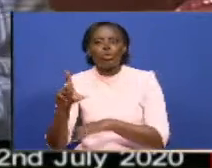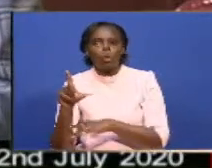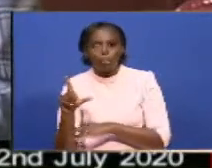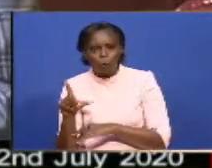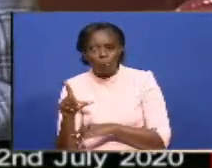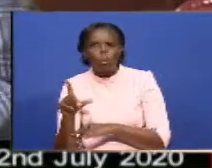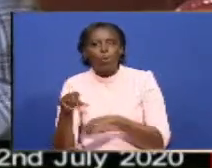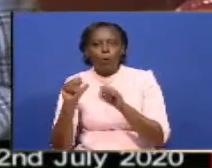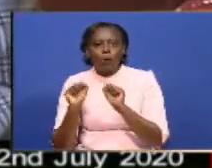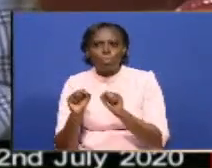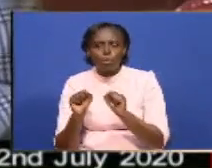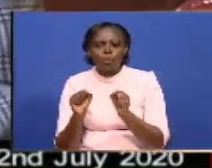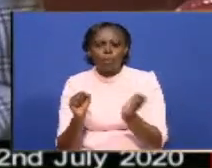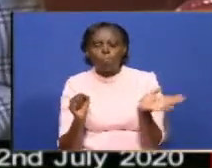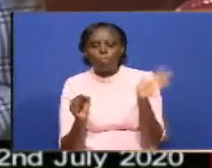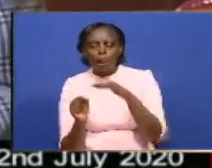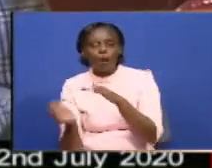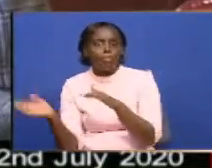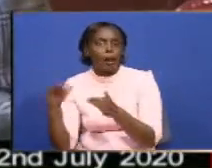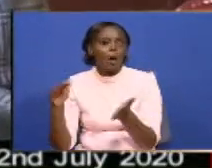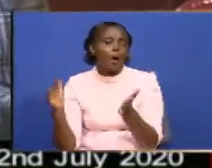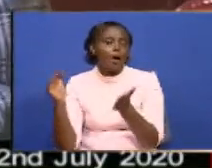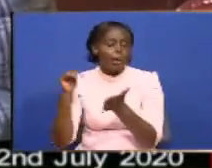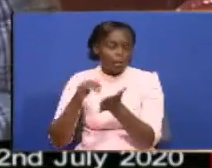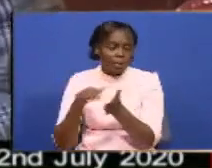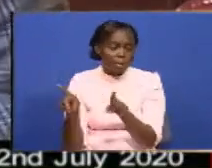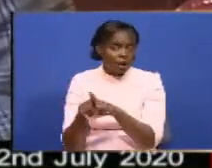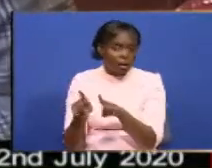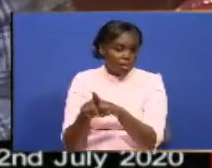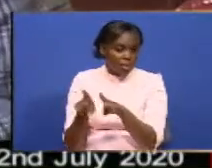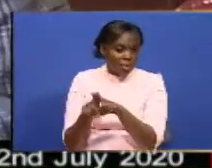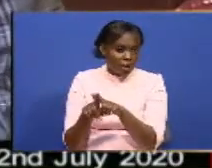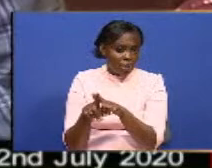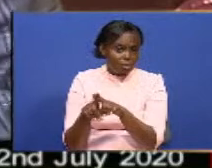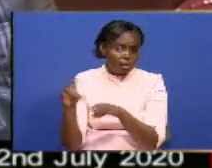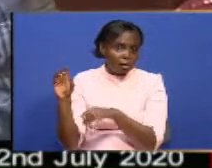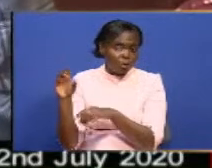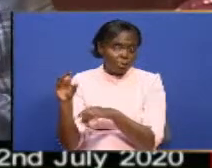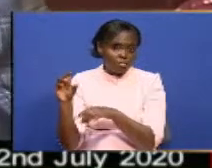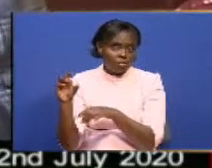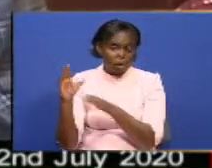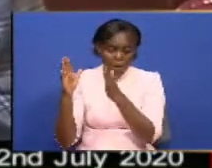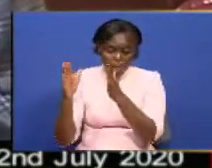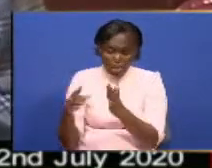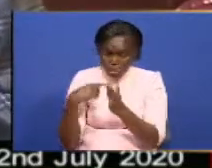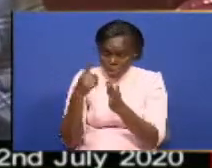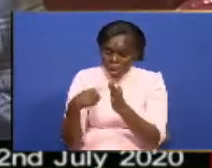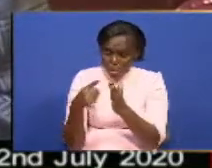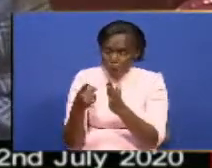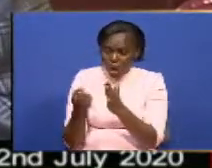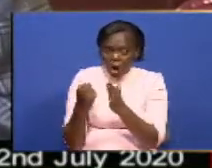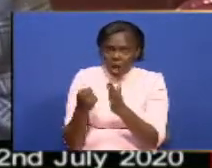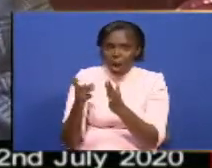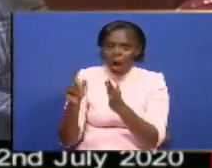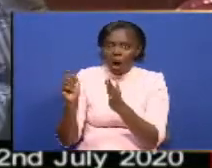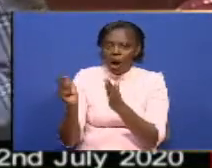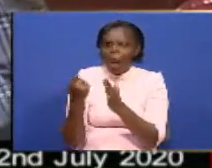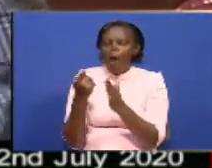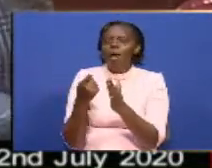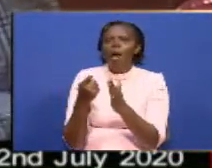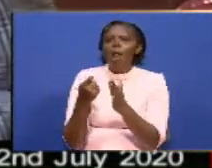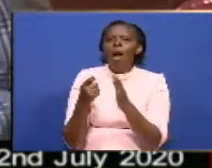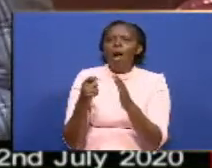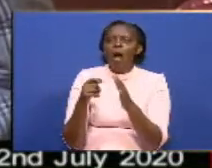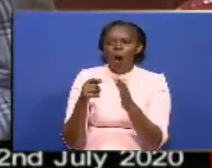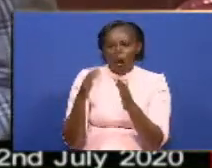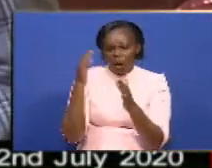you are going to be returned back as a citizen, as a person who is needed in Kenyan soil. So we need